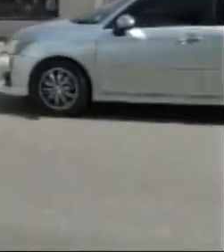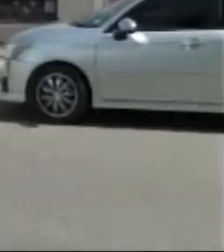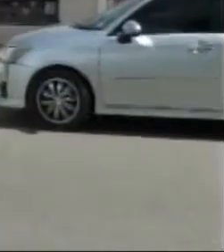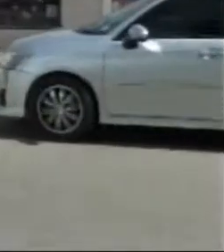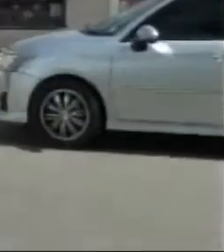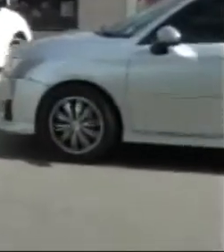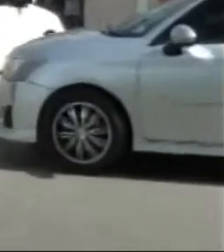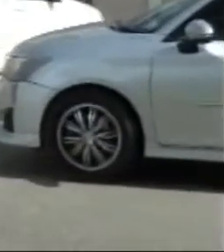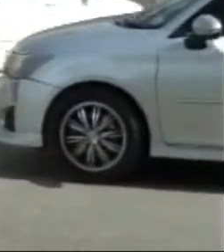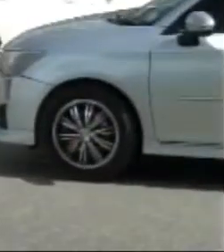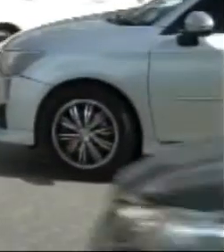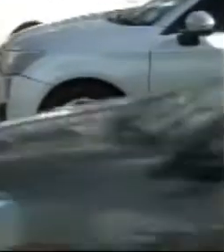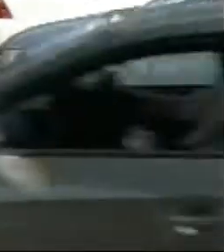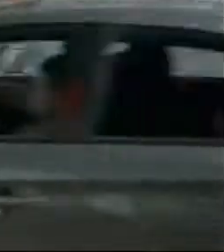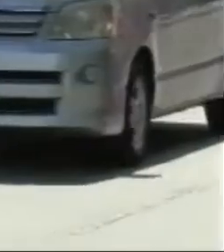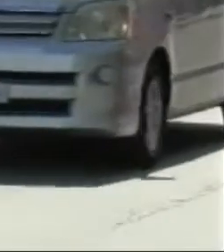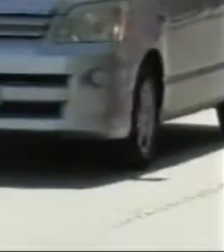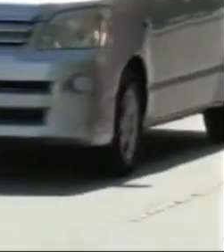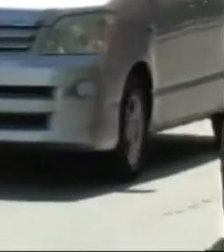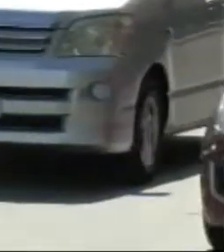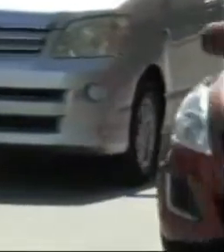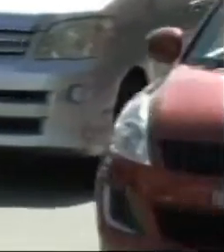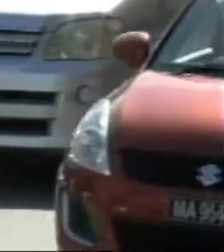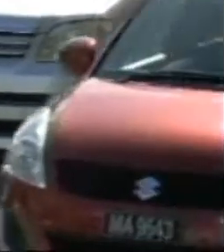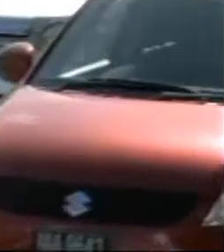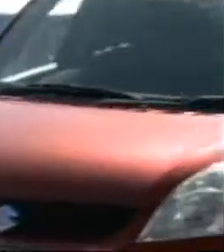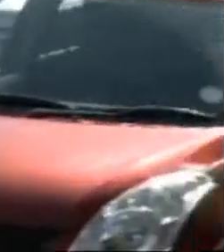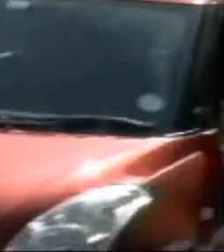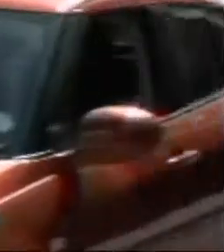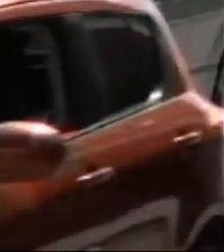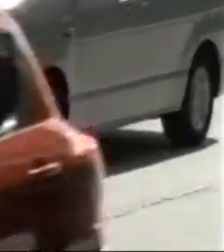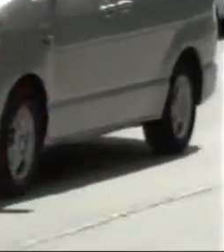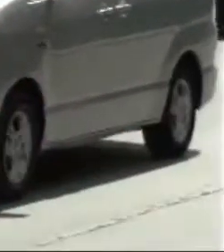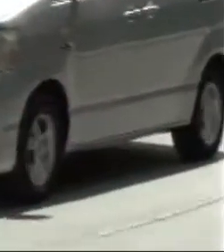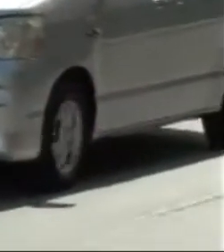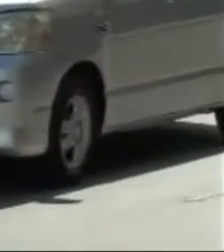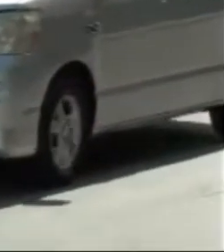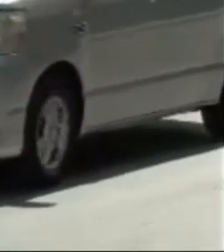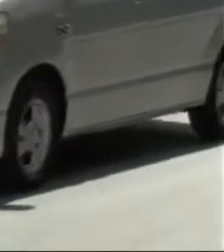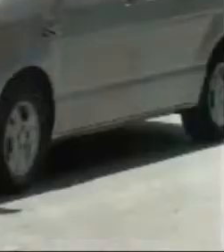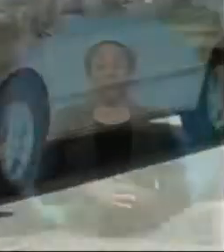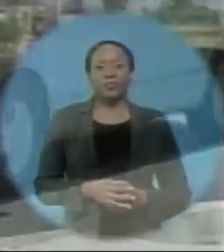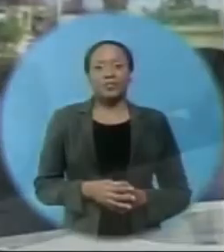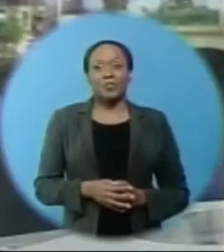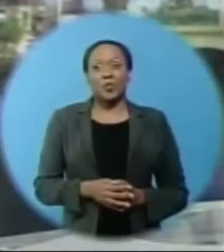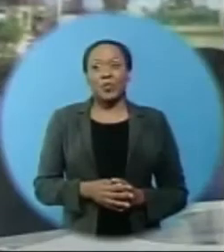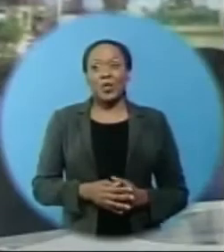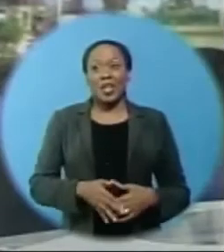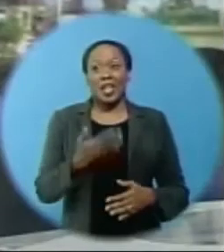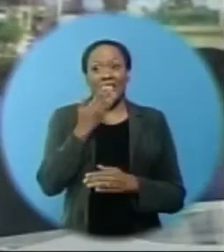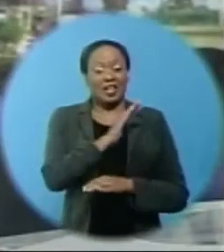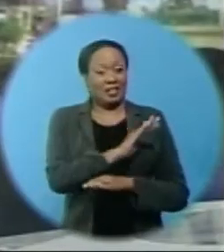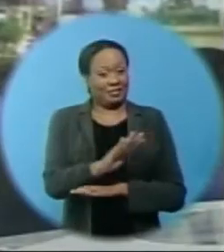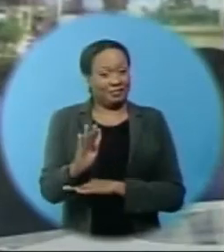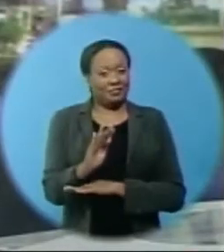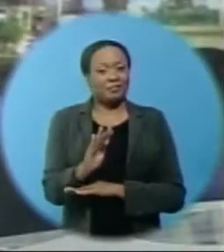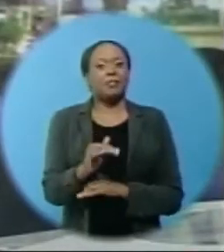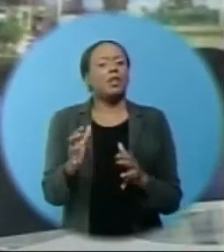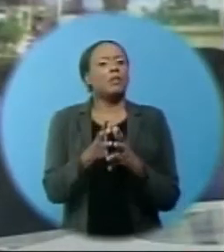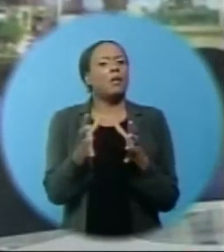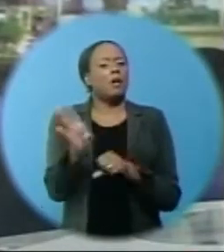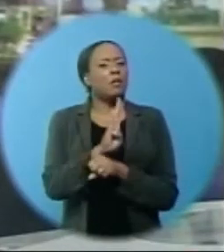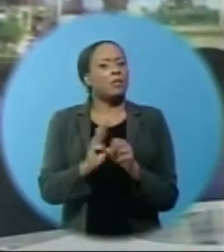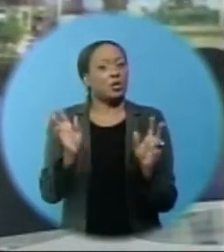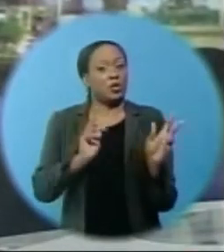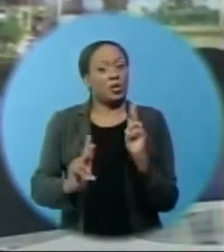Cab, which they believe the people should utilize more. Ryan Broom, CBC News. With over half of